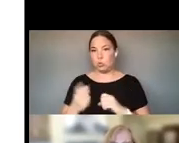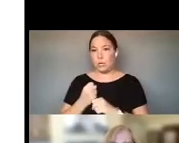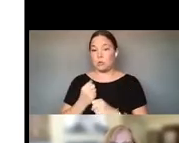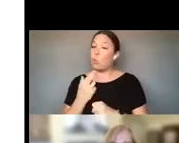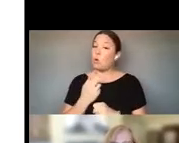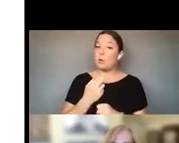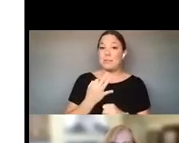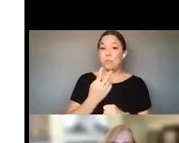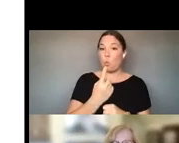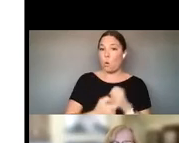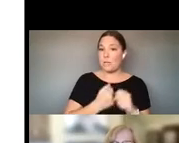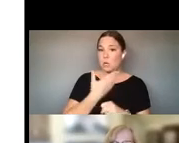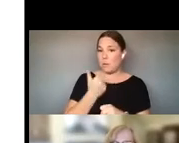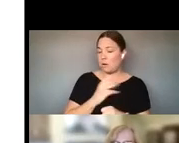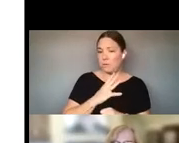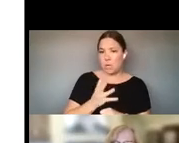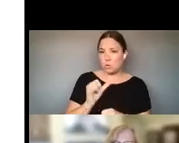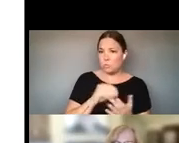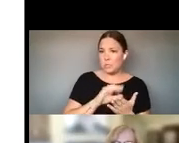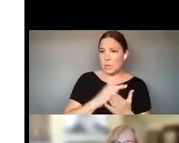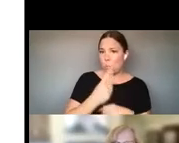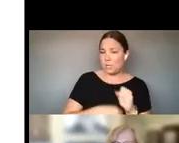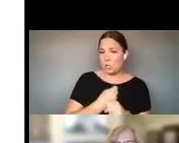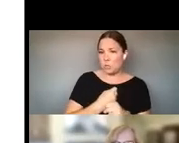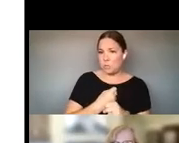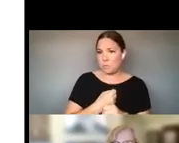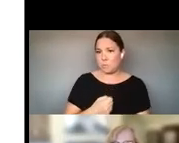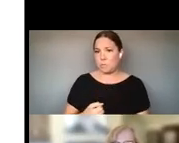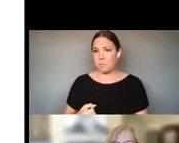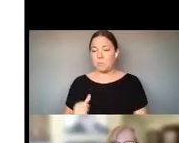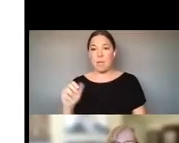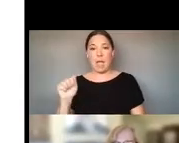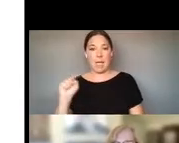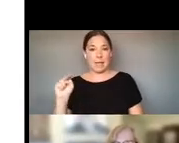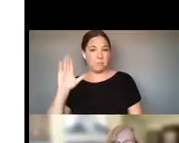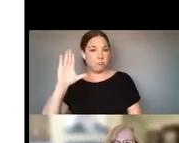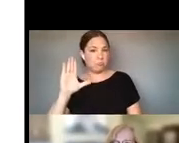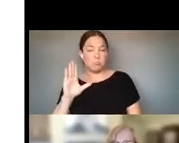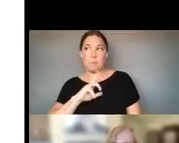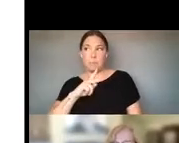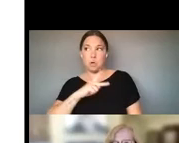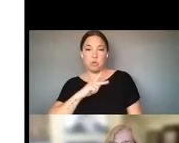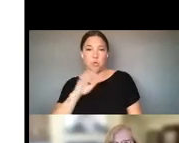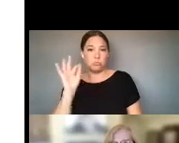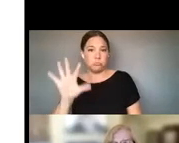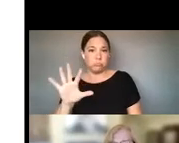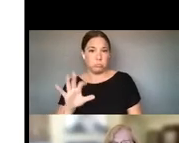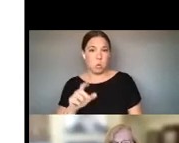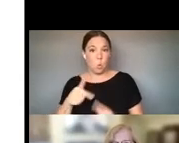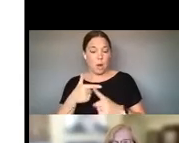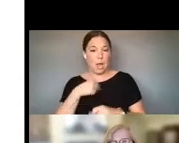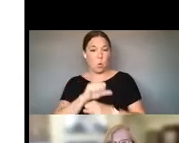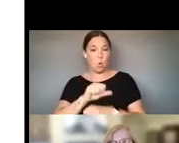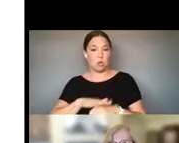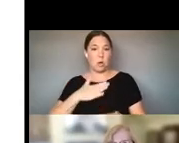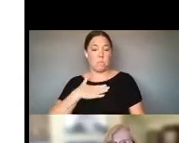year. Great. Thank you. A personal anecdote I'll add, if you don't mind, is when I worked on my NEA